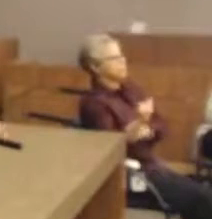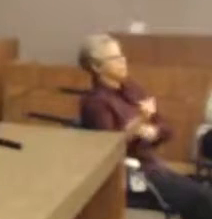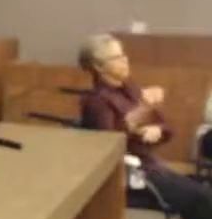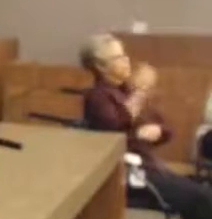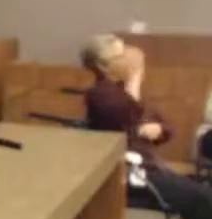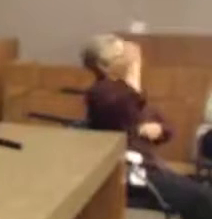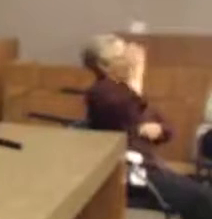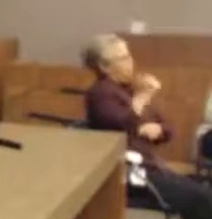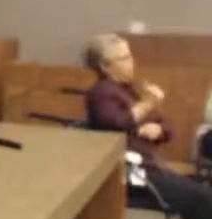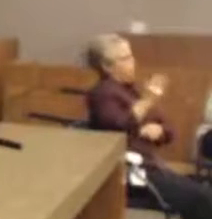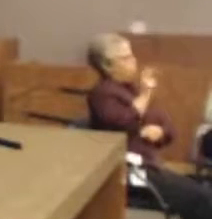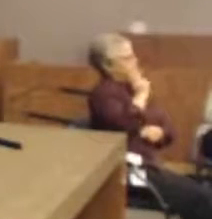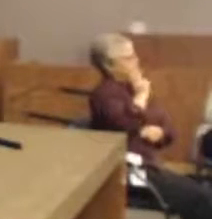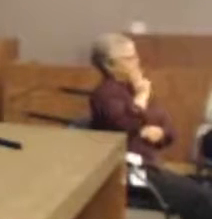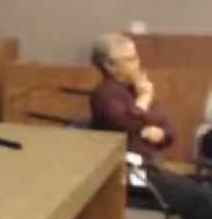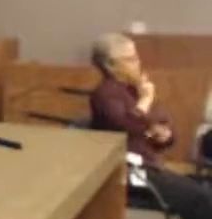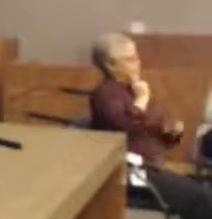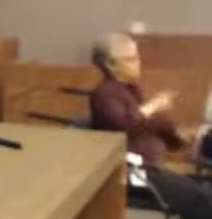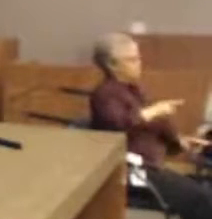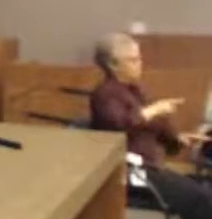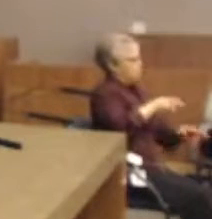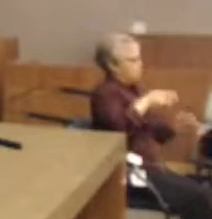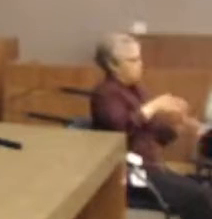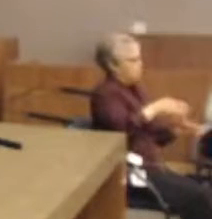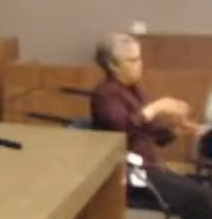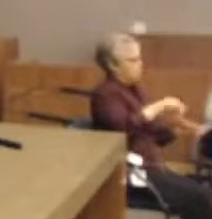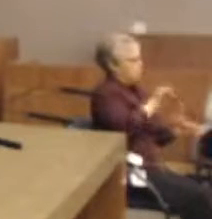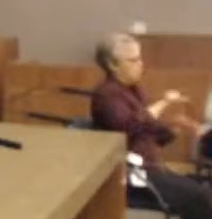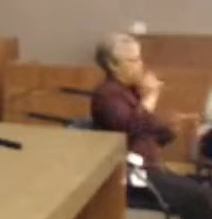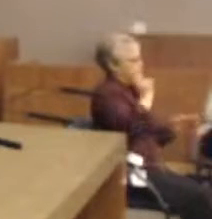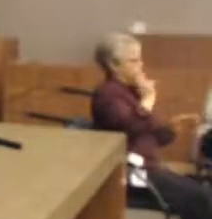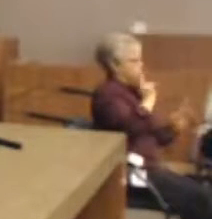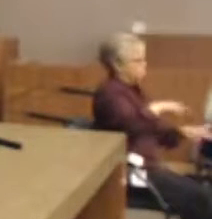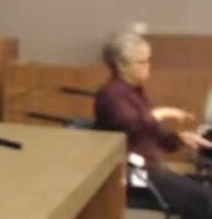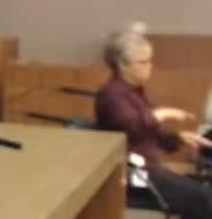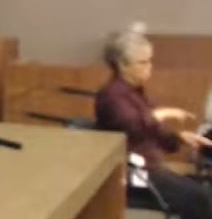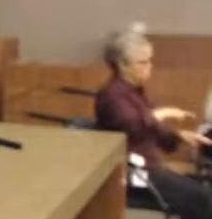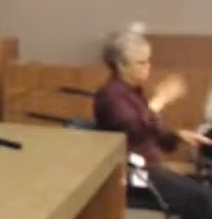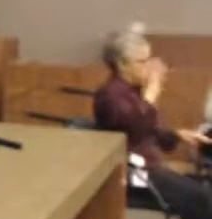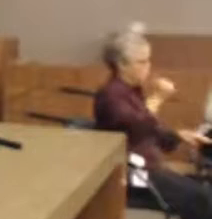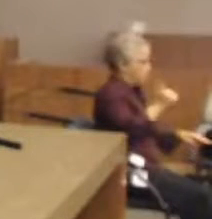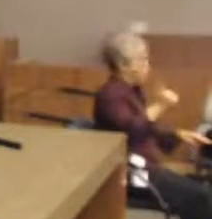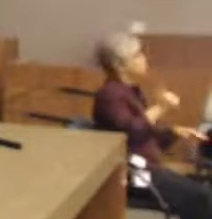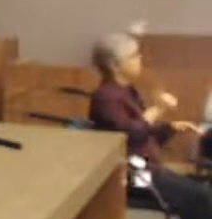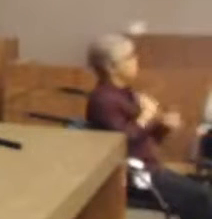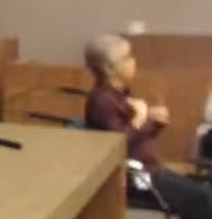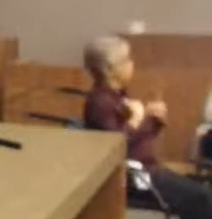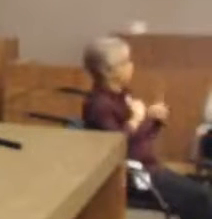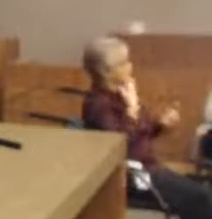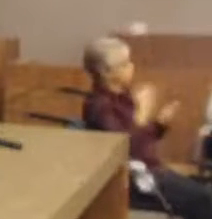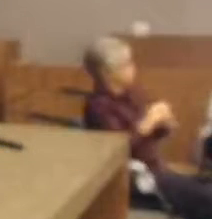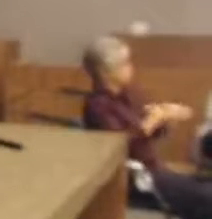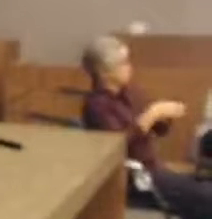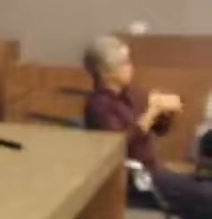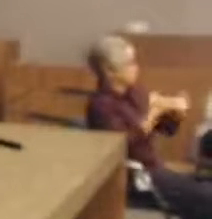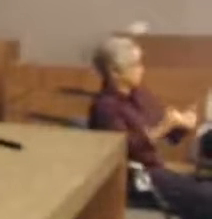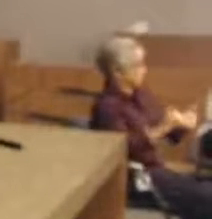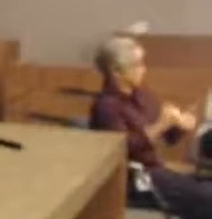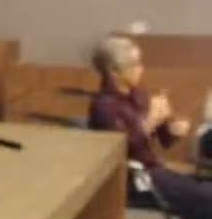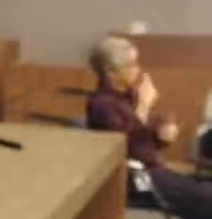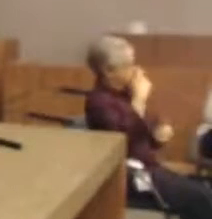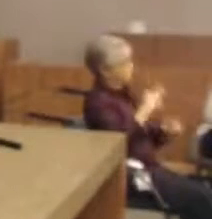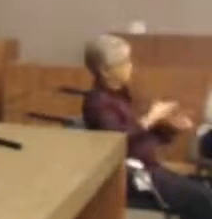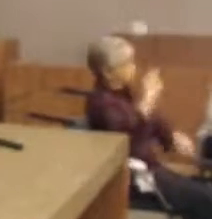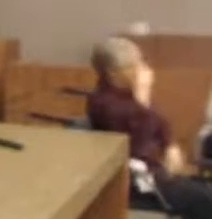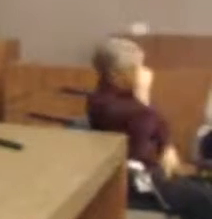would this behavior have happened? And there's actually really good neurological explanations for those things. So I'll talk about that. And then we'll talk